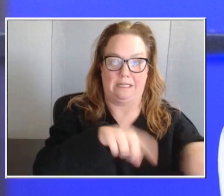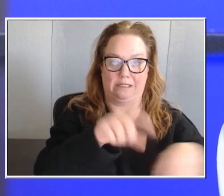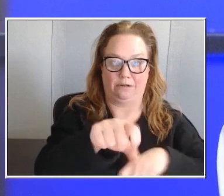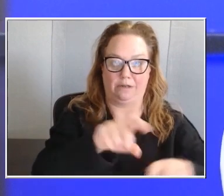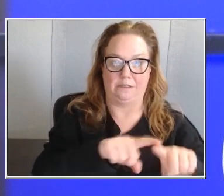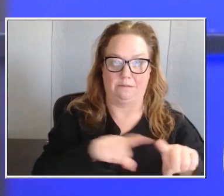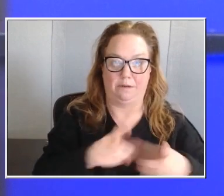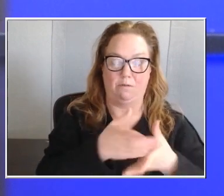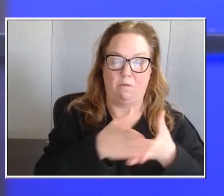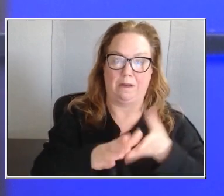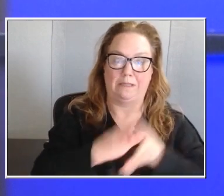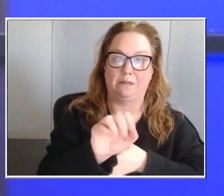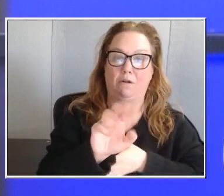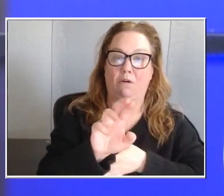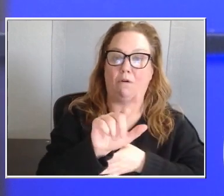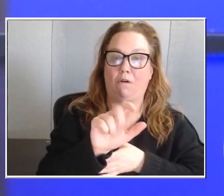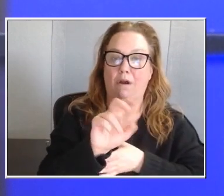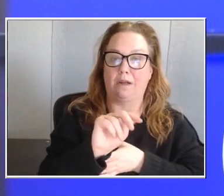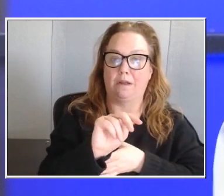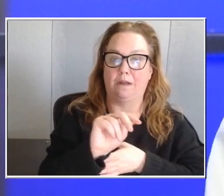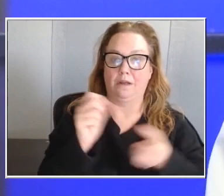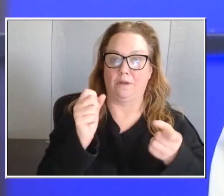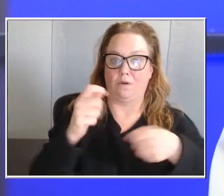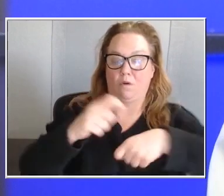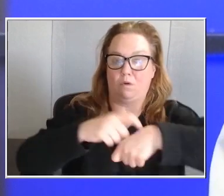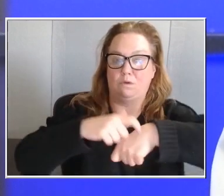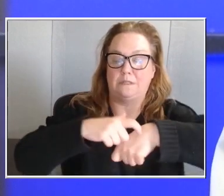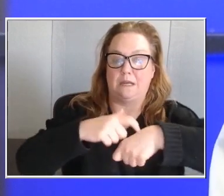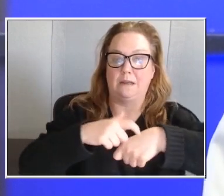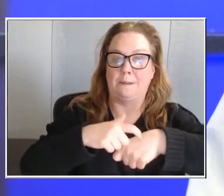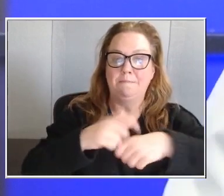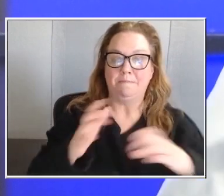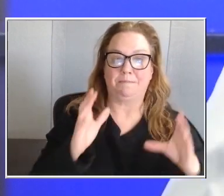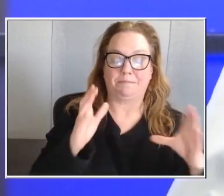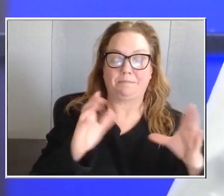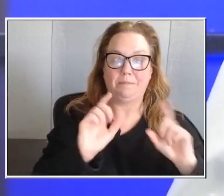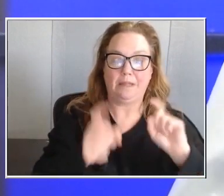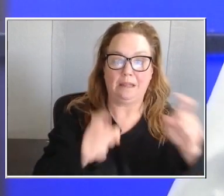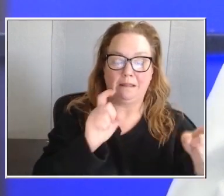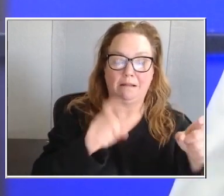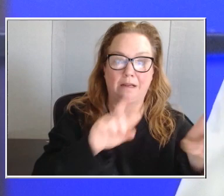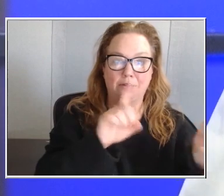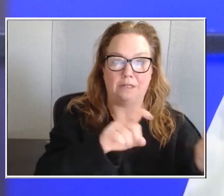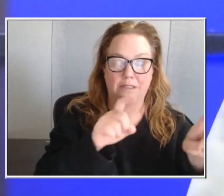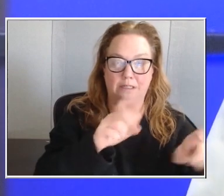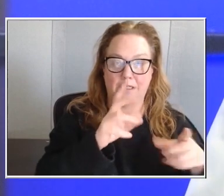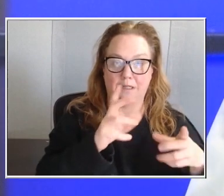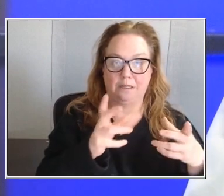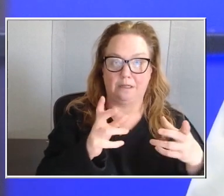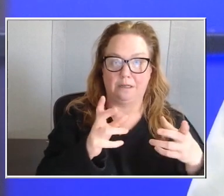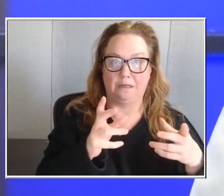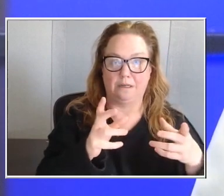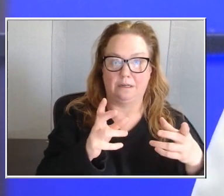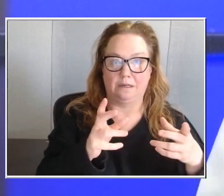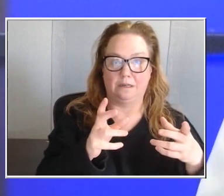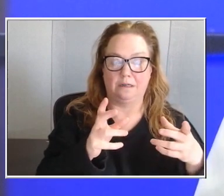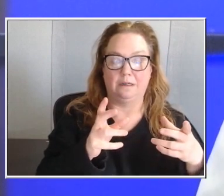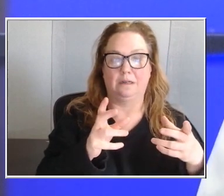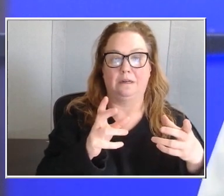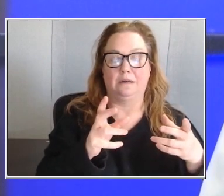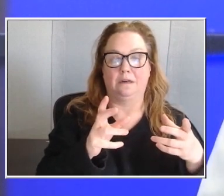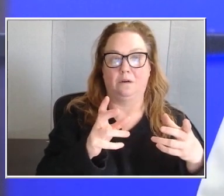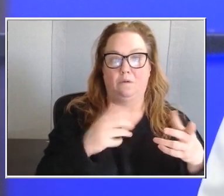wasted organs, beyond just the cold time, when you look at the allocation, casting a wider net, we have people